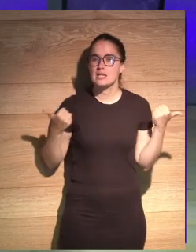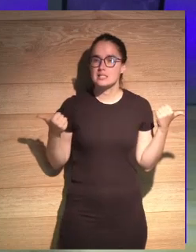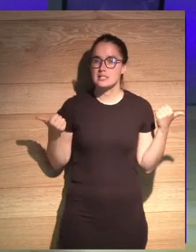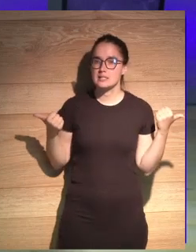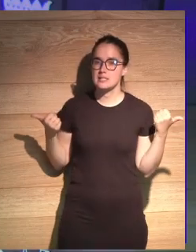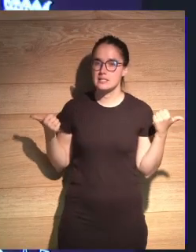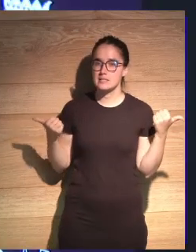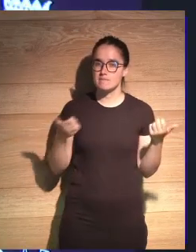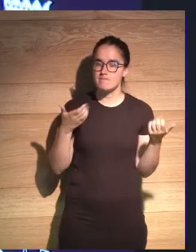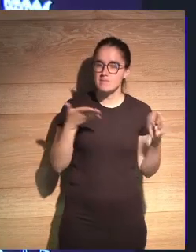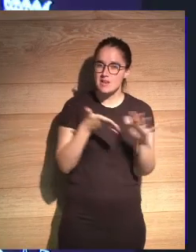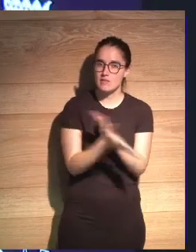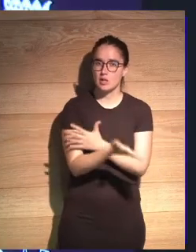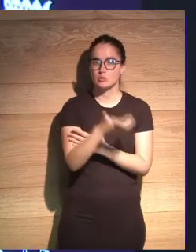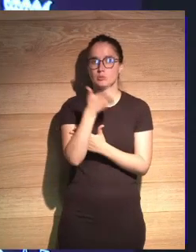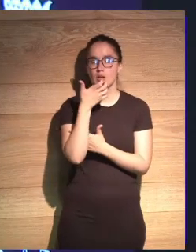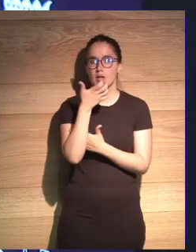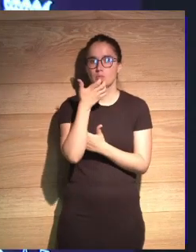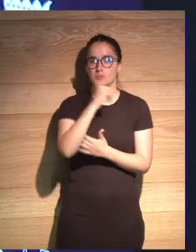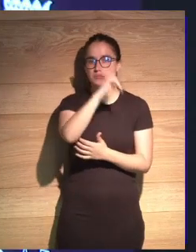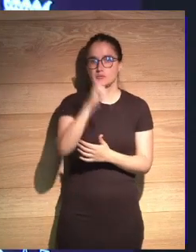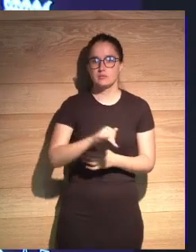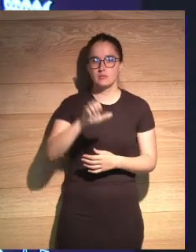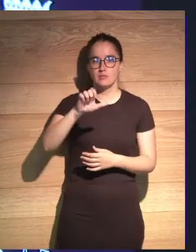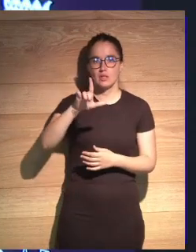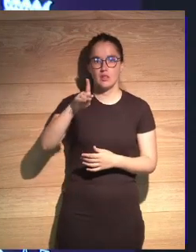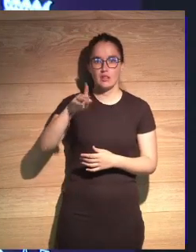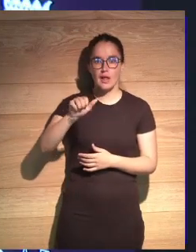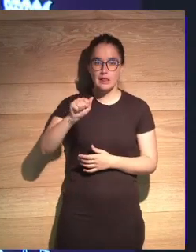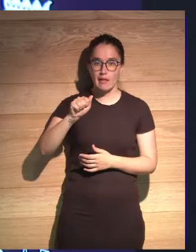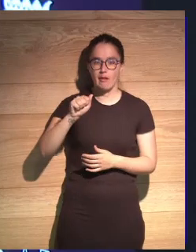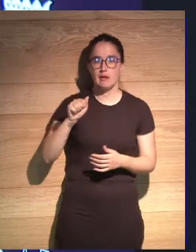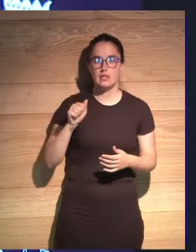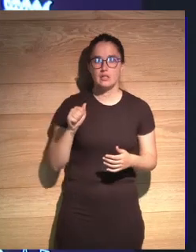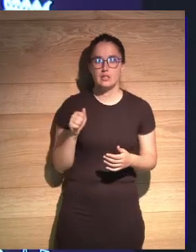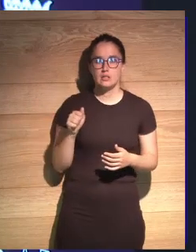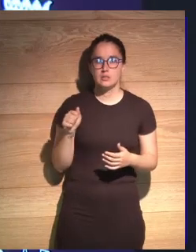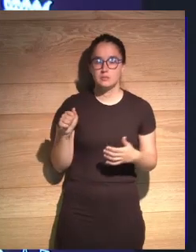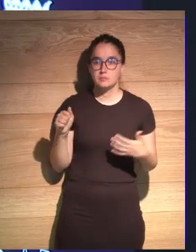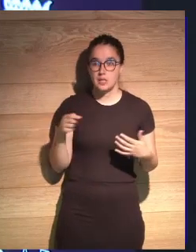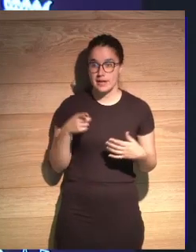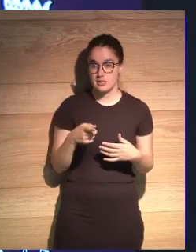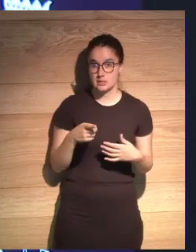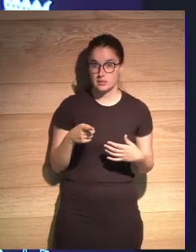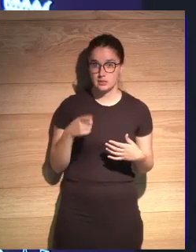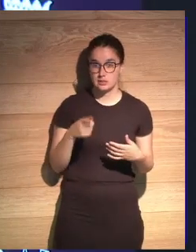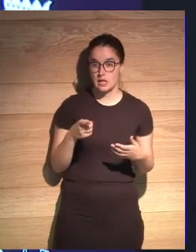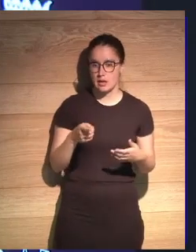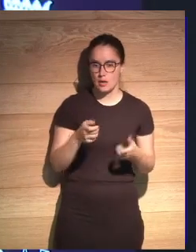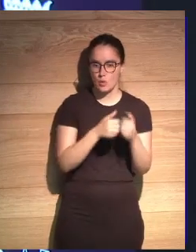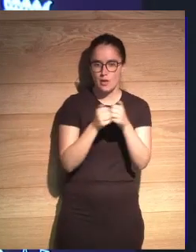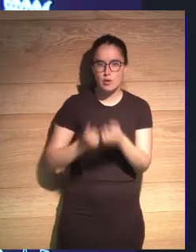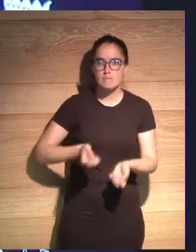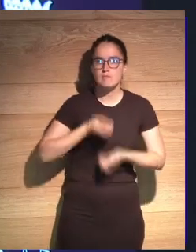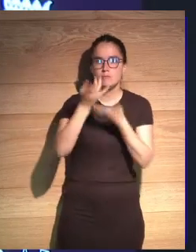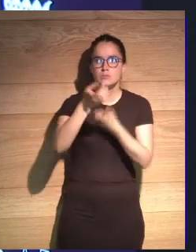but we also have more defined video games, like the example of Zelda,